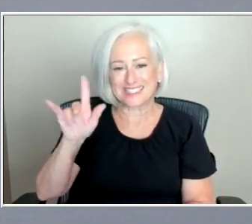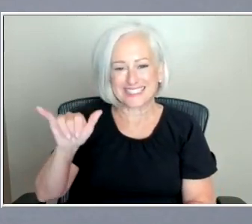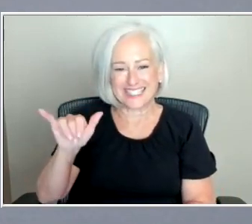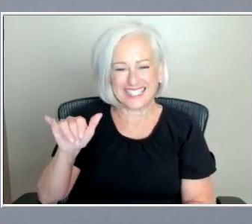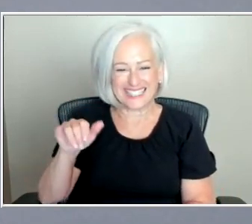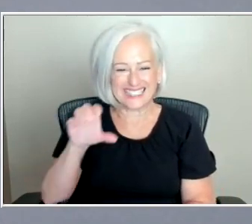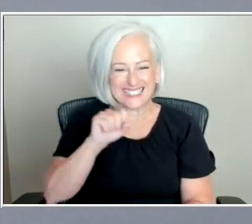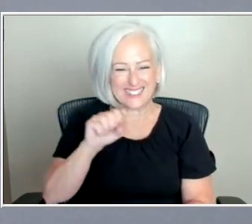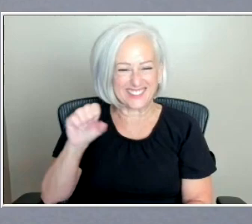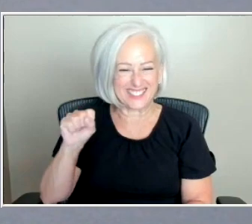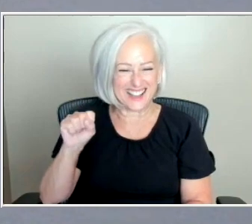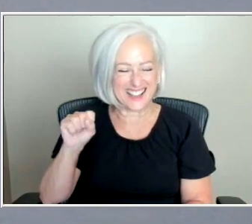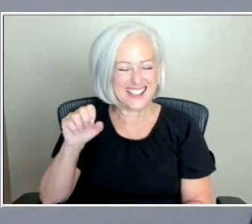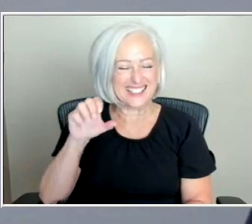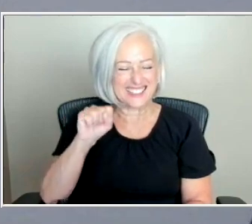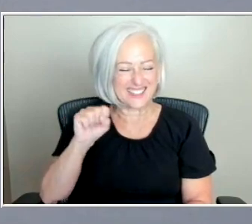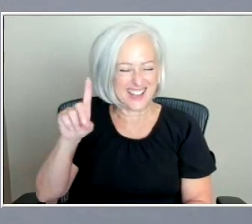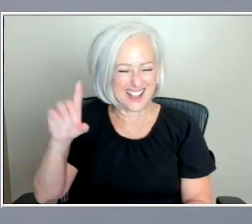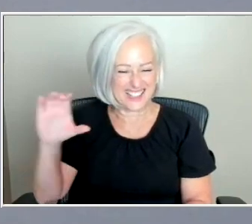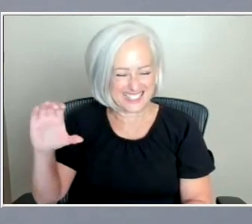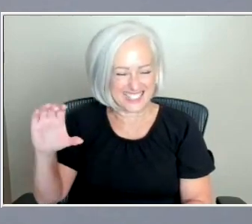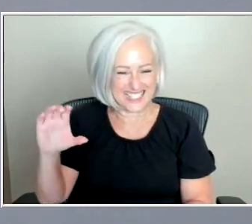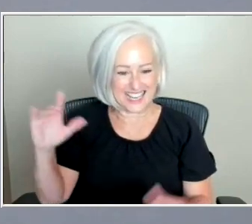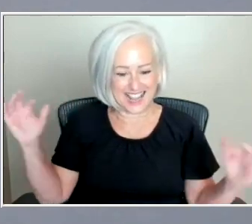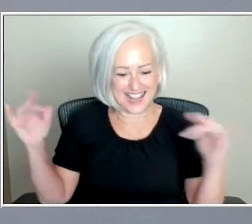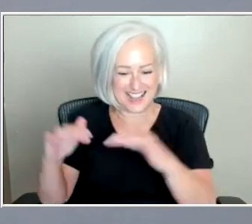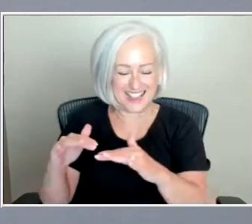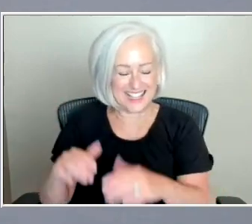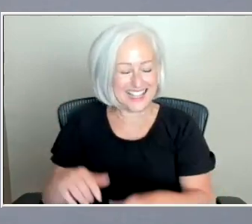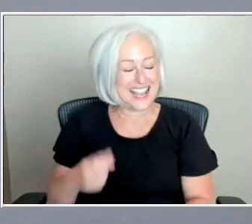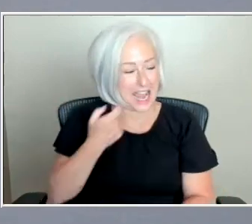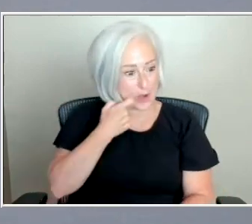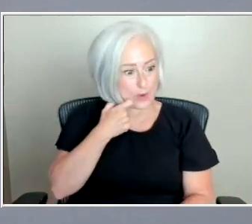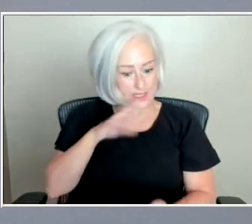It's the Mecca. I recently found out that